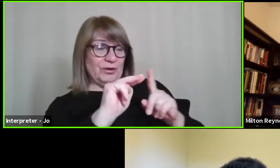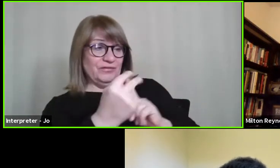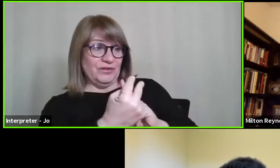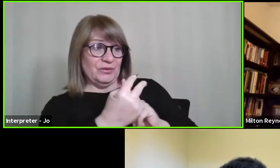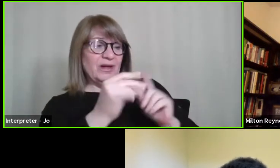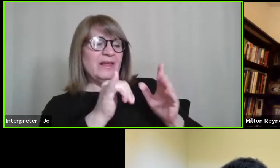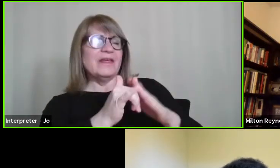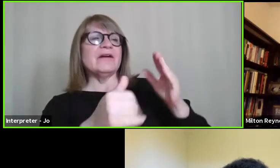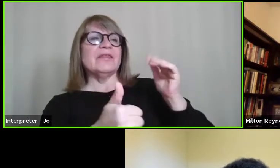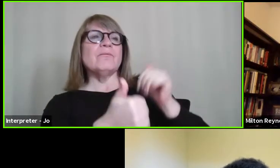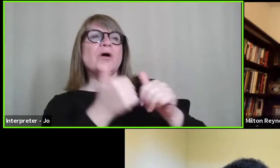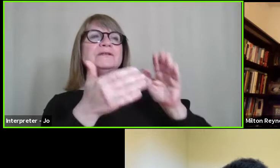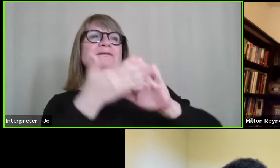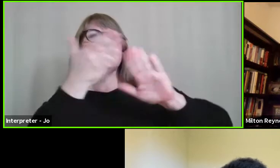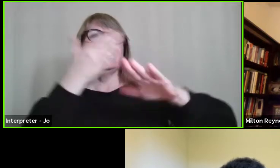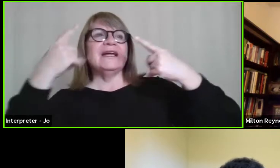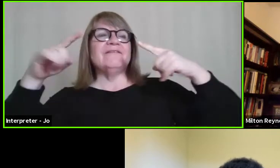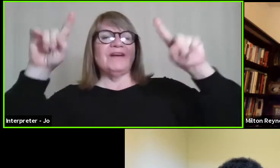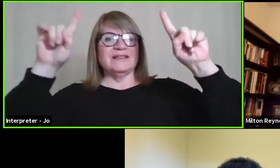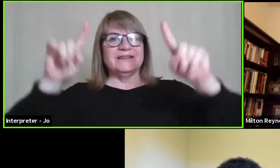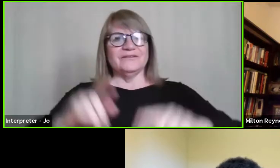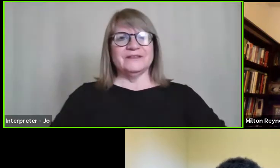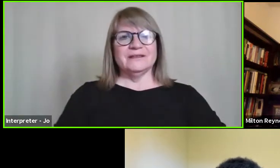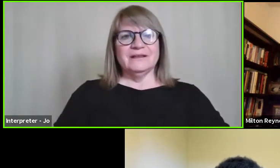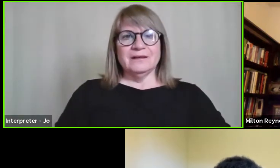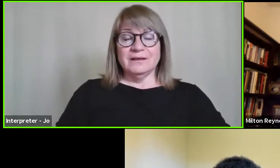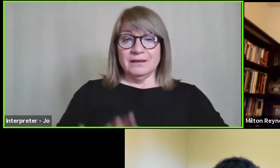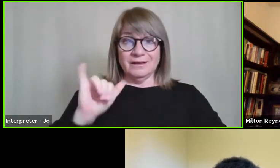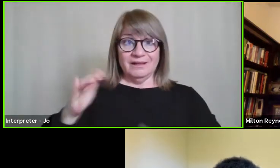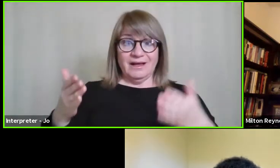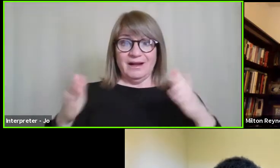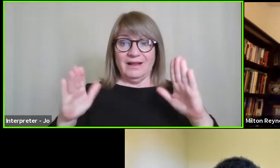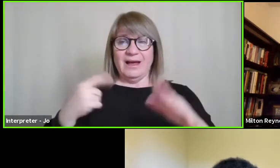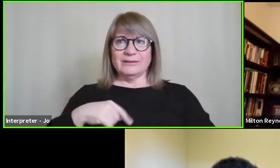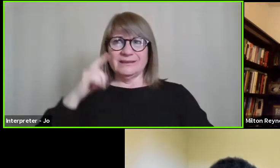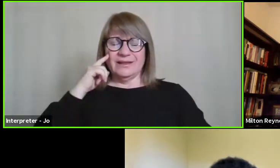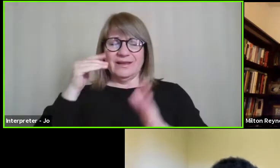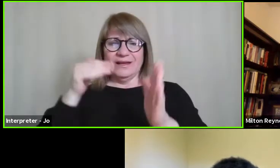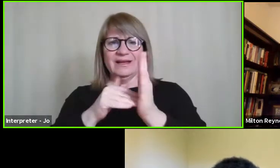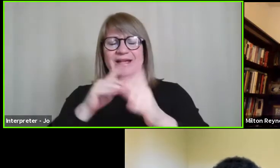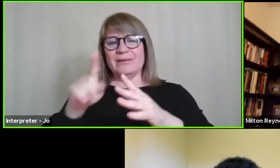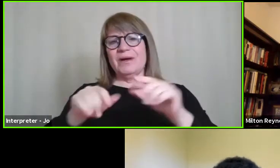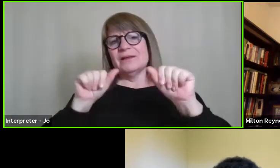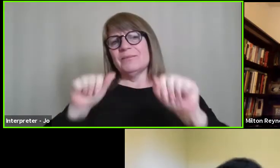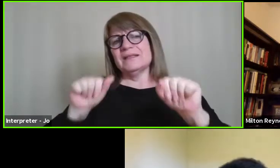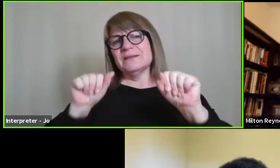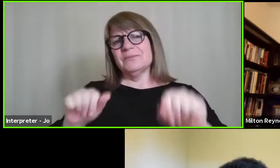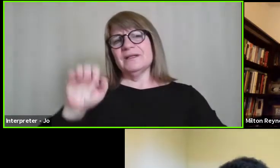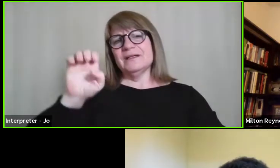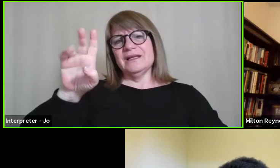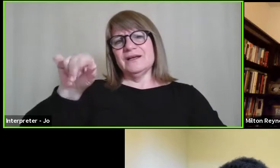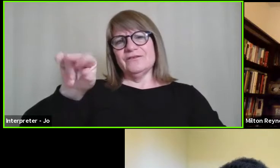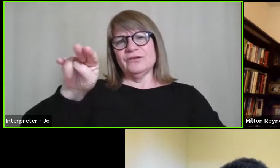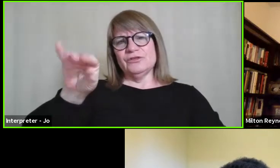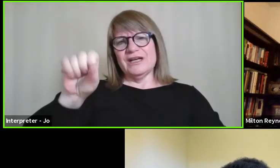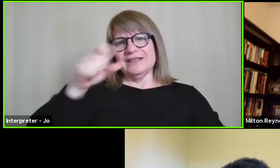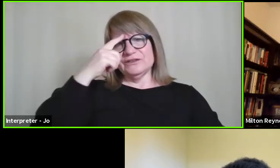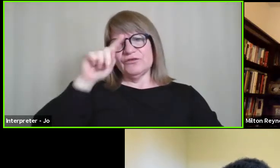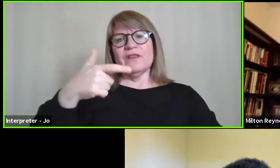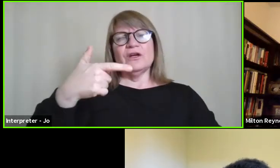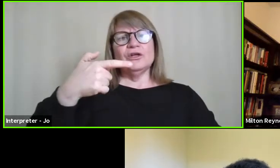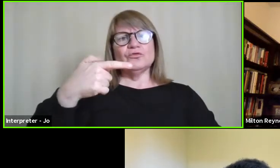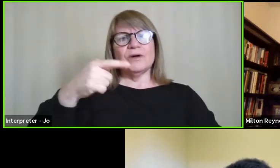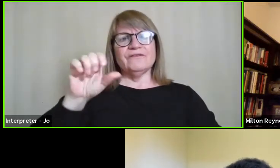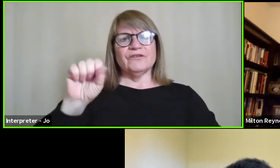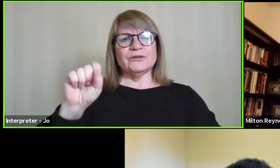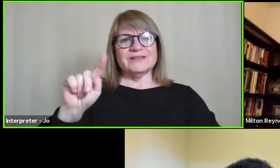efficient and effective um and that allows us to then rethink the possibilities of eugenics in the 21st century that is to